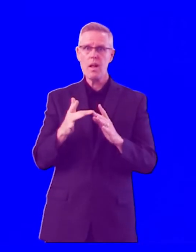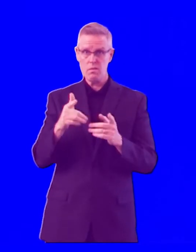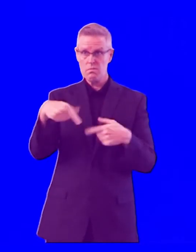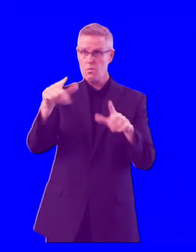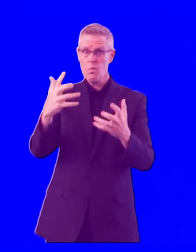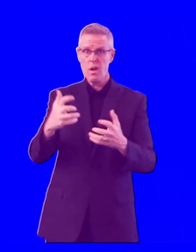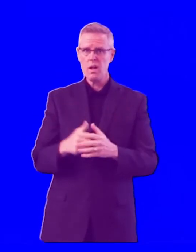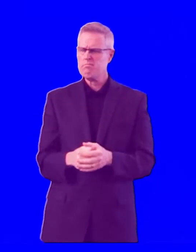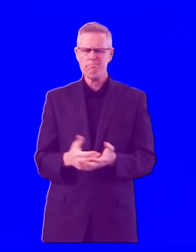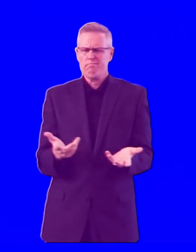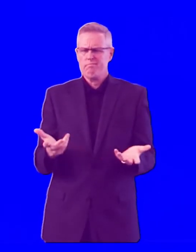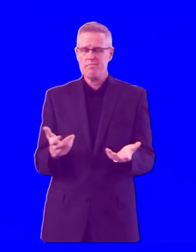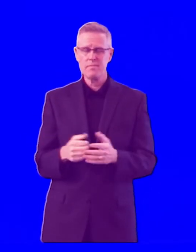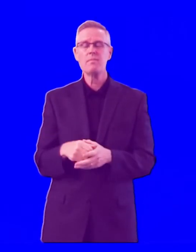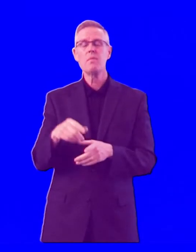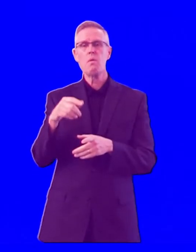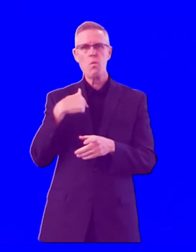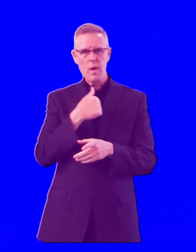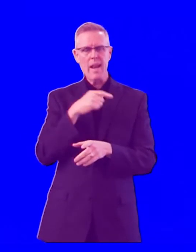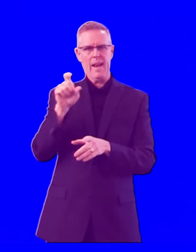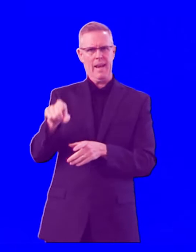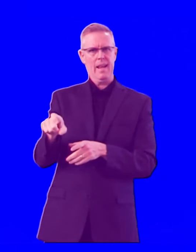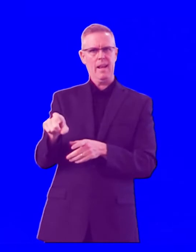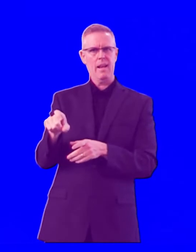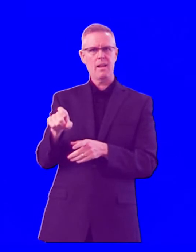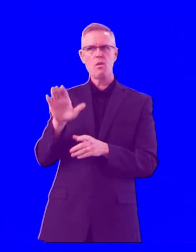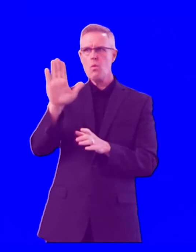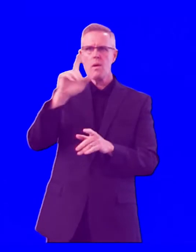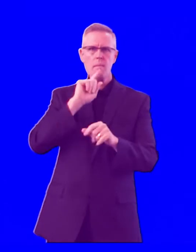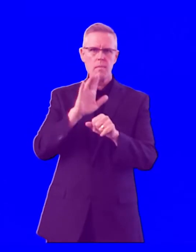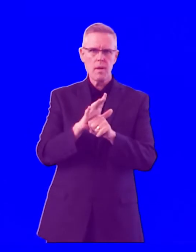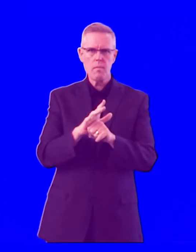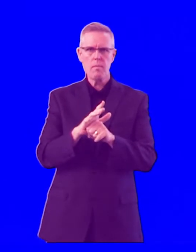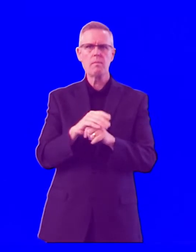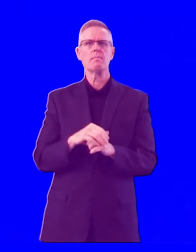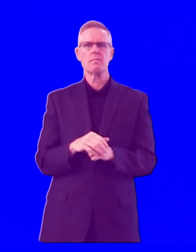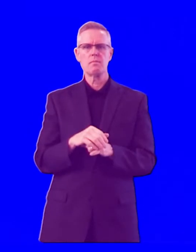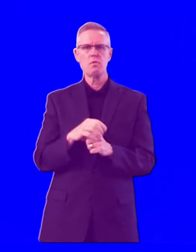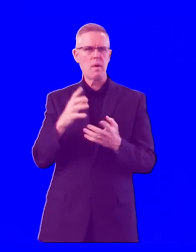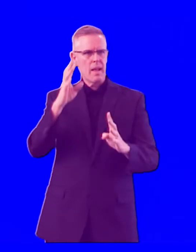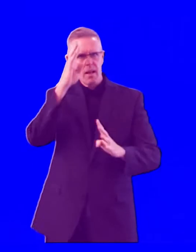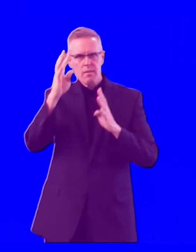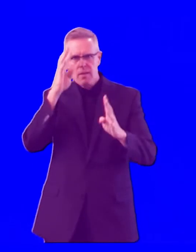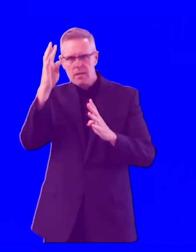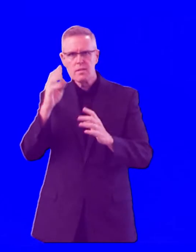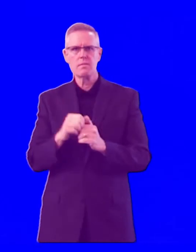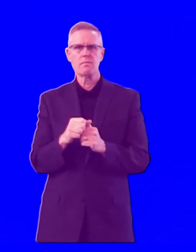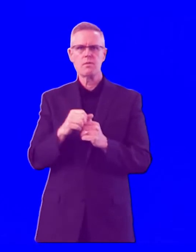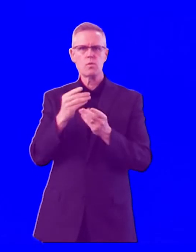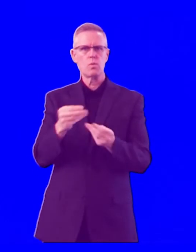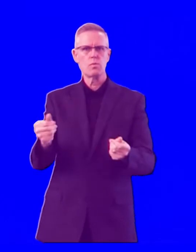the internet? And I mentioned to you that we needed your commitment that pull forth that innovative, that